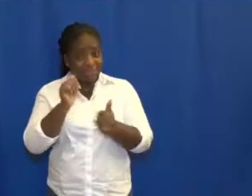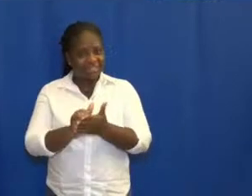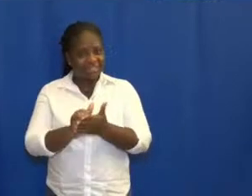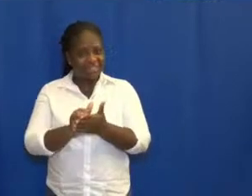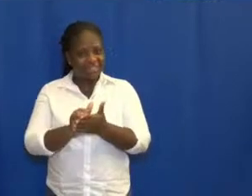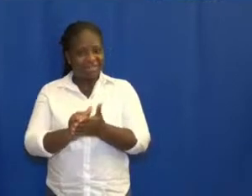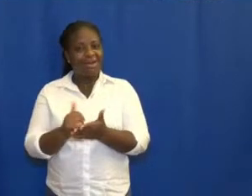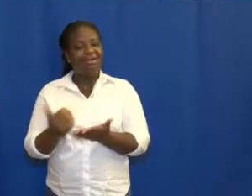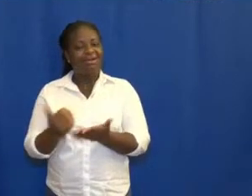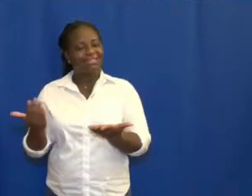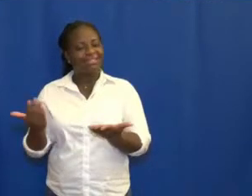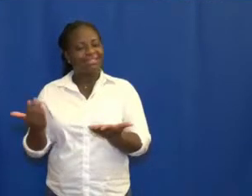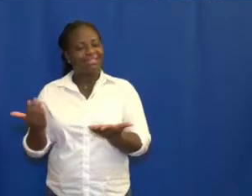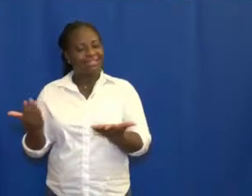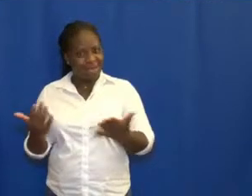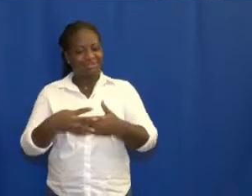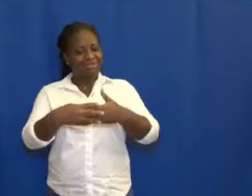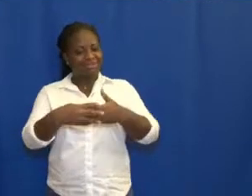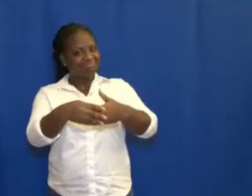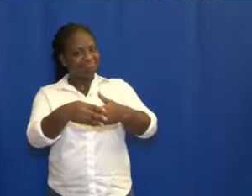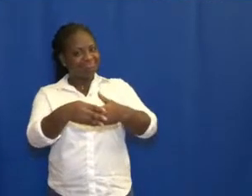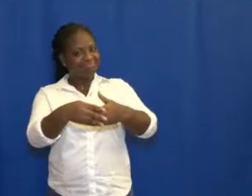mimba magbojo mi fio